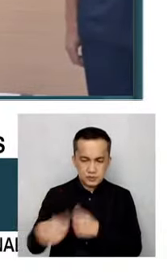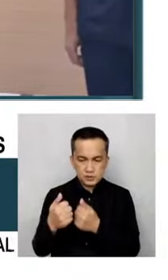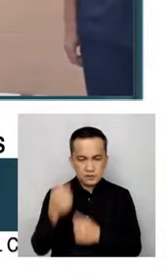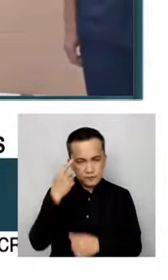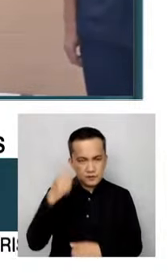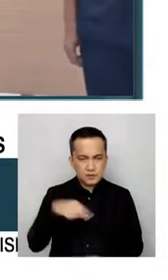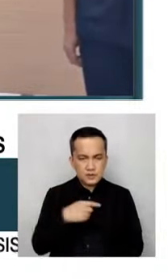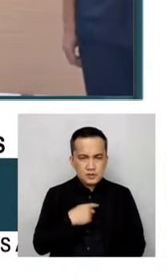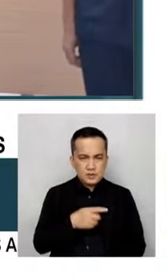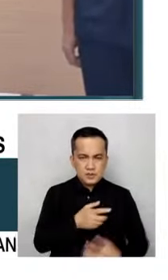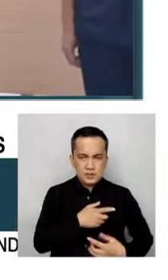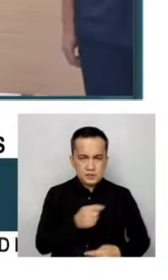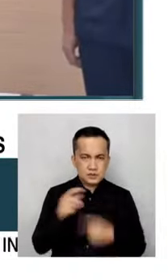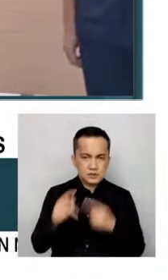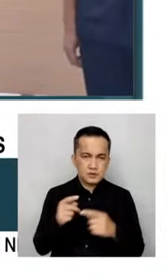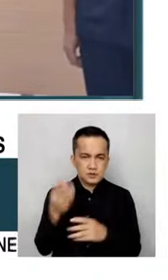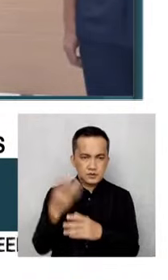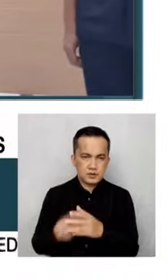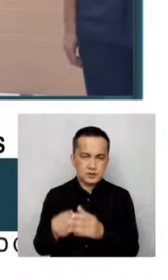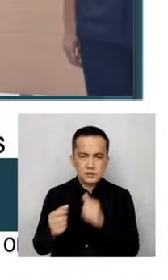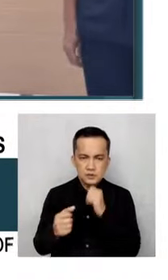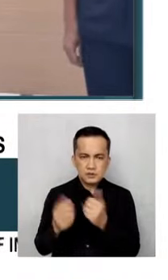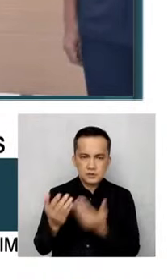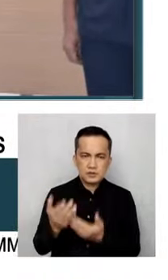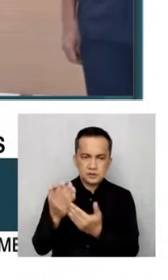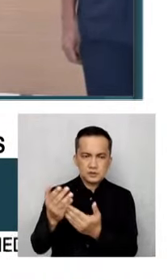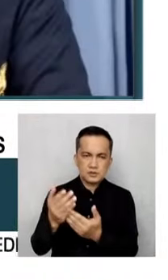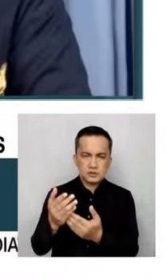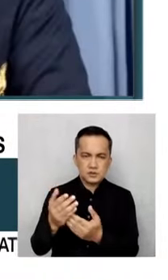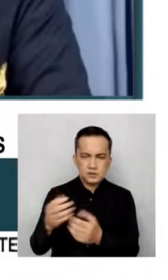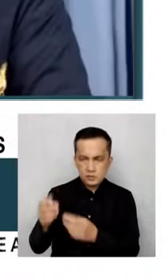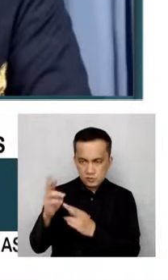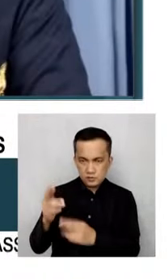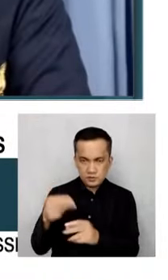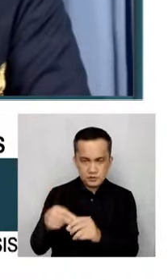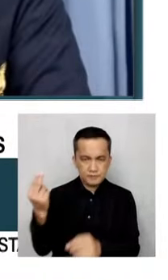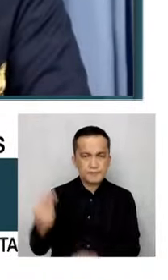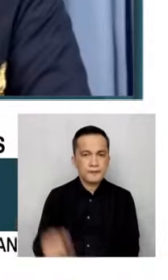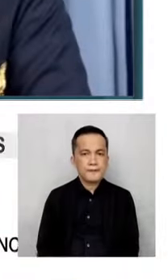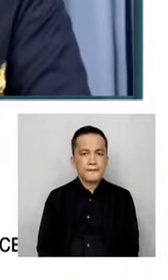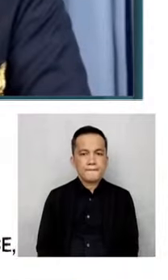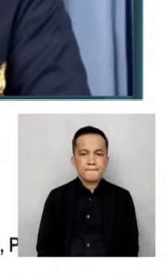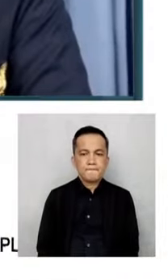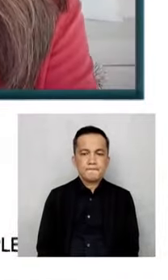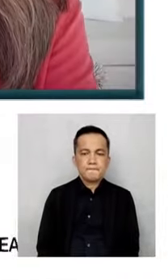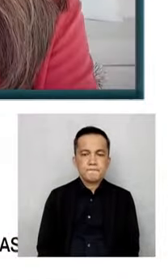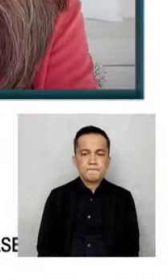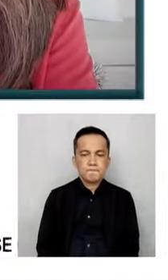people nawawala kung hindi kami magsasabi po ng courtesy resignation.